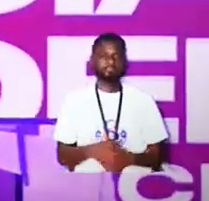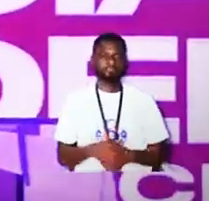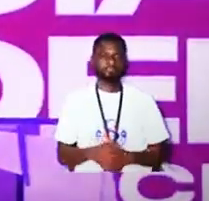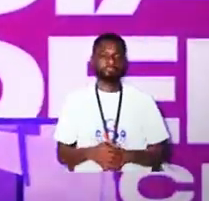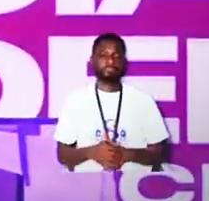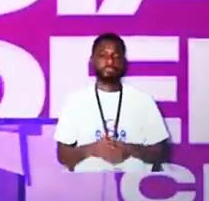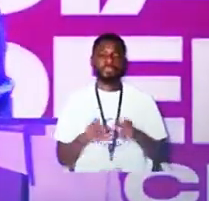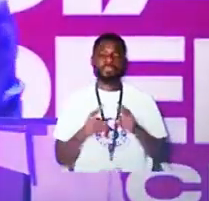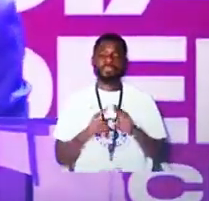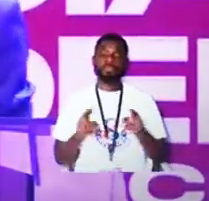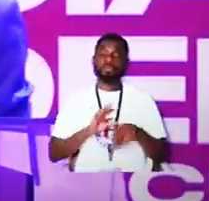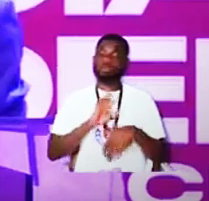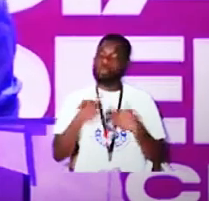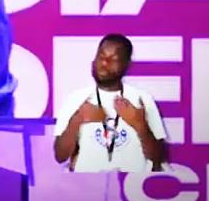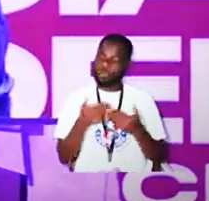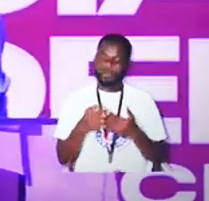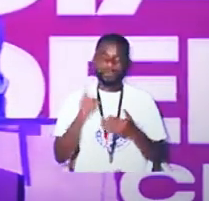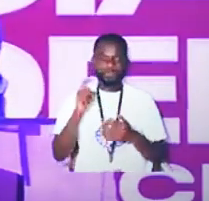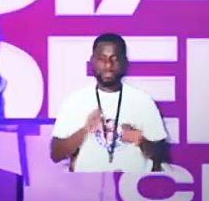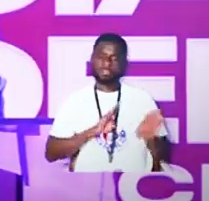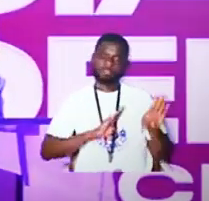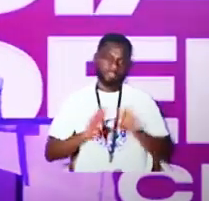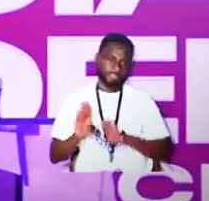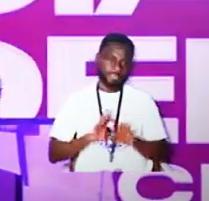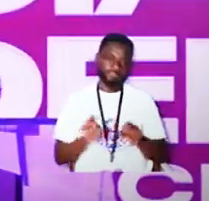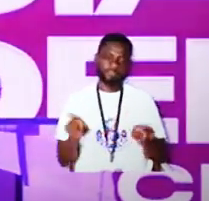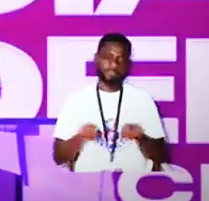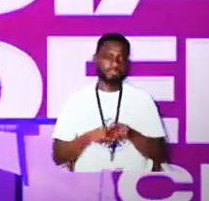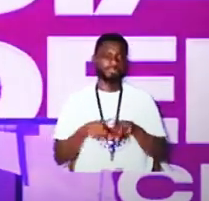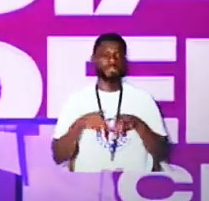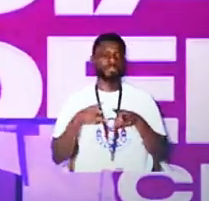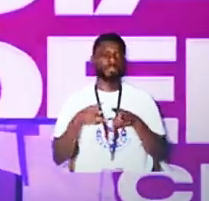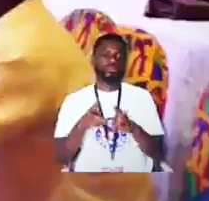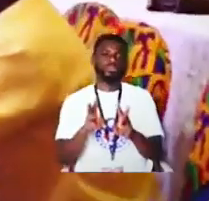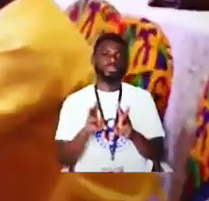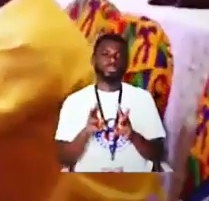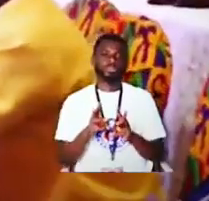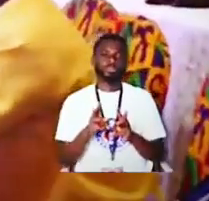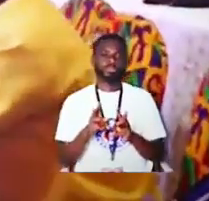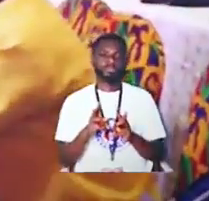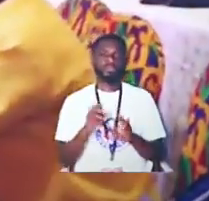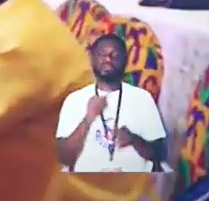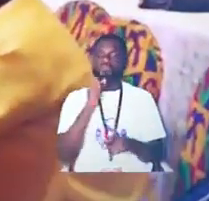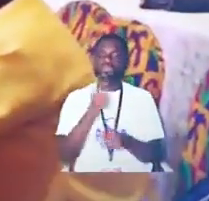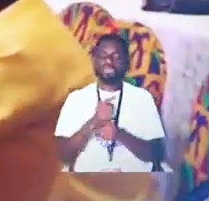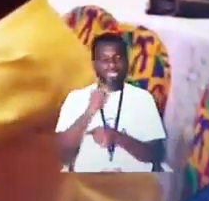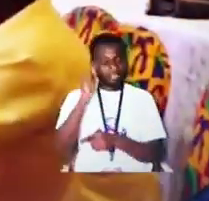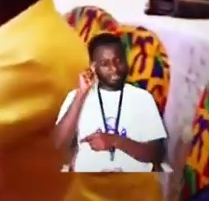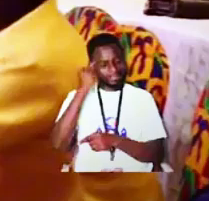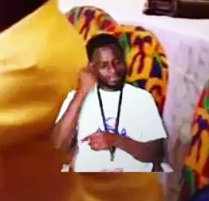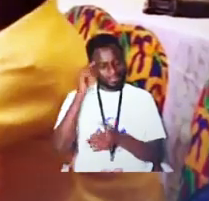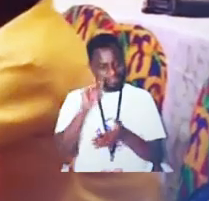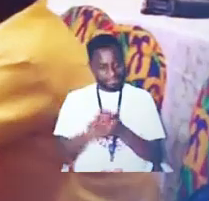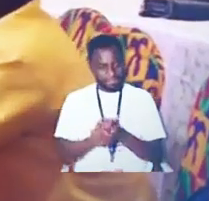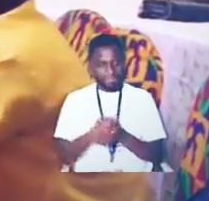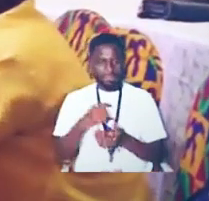And so all of us, that is how we should behave. You don't just think that I'm only interested in what I